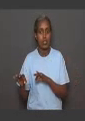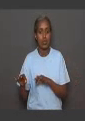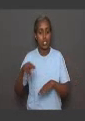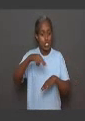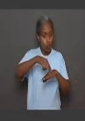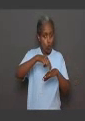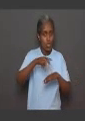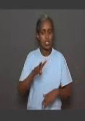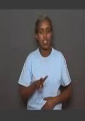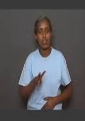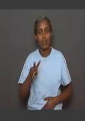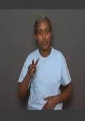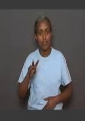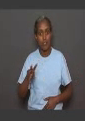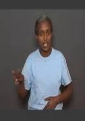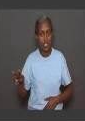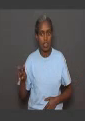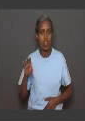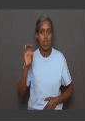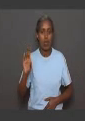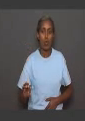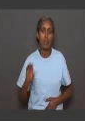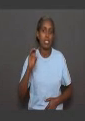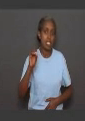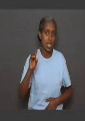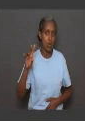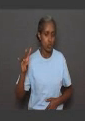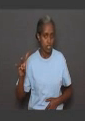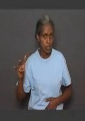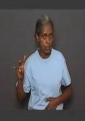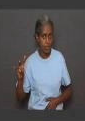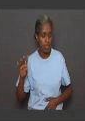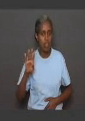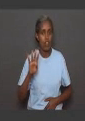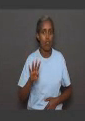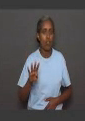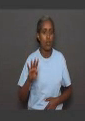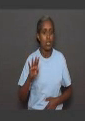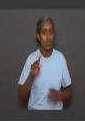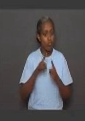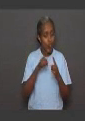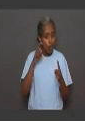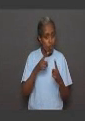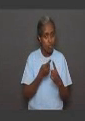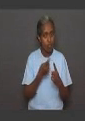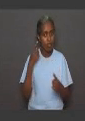constant vector column 0, 7 for the y column.